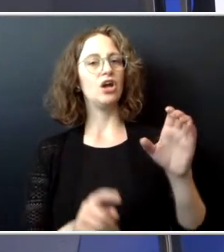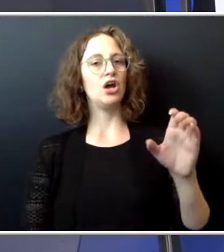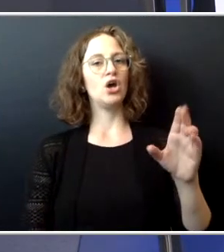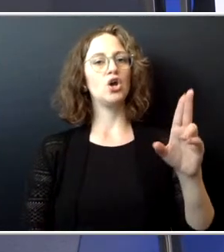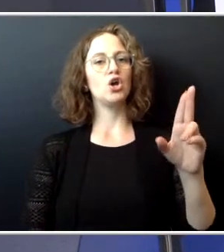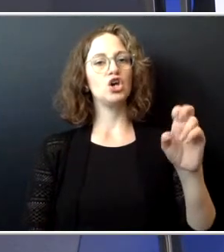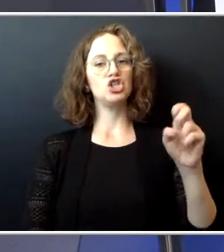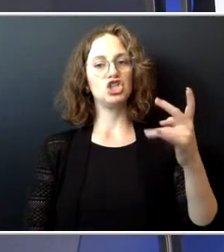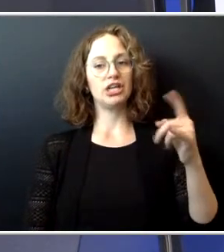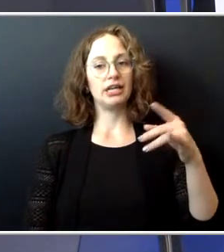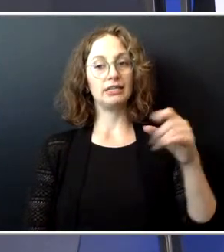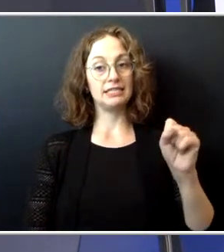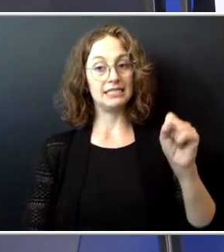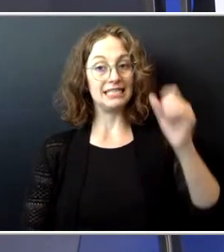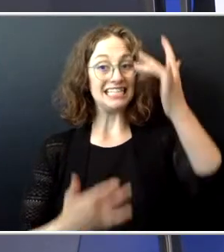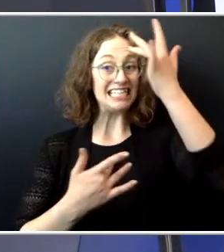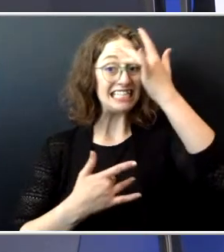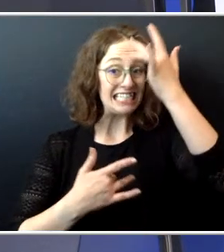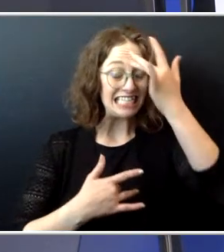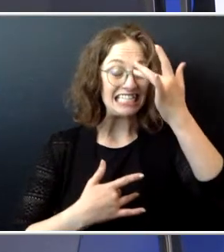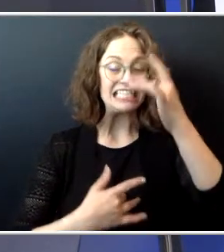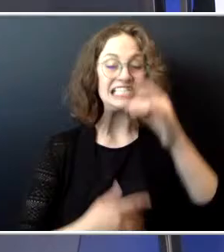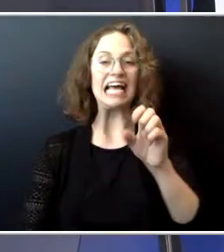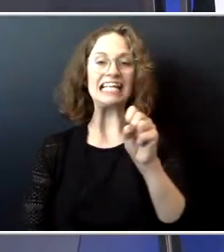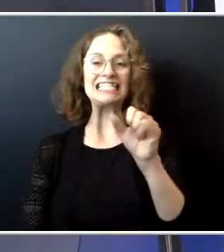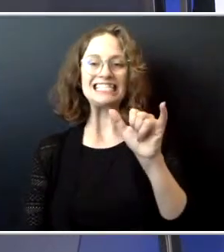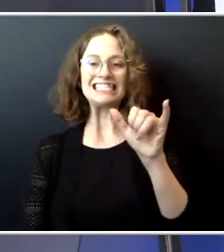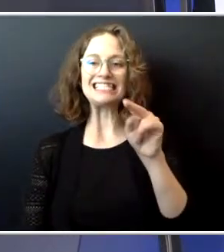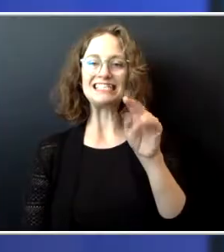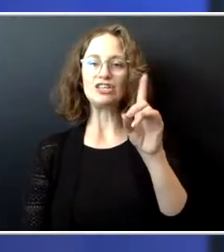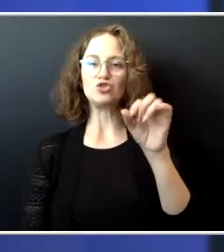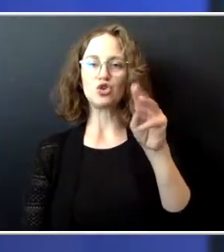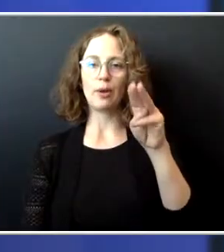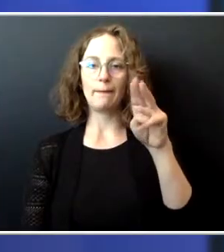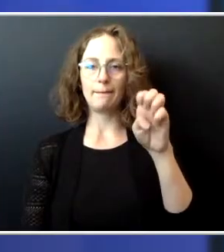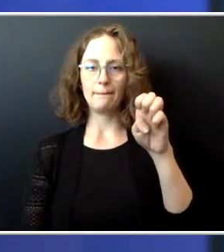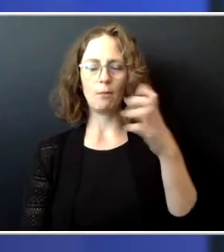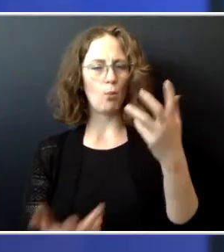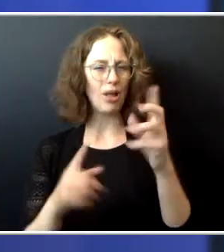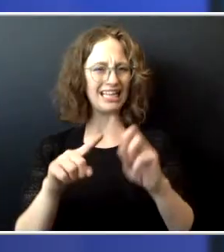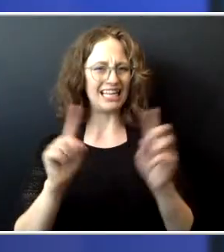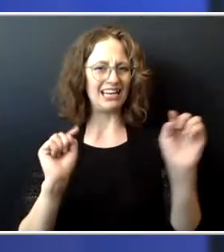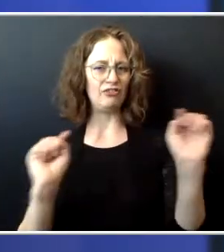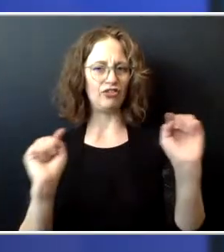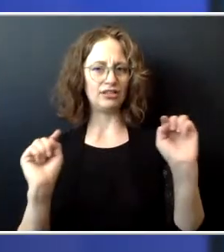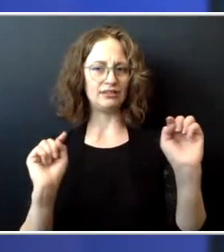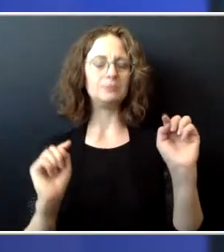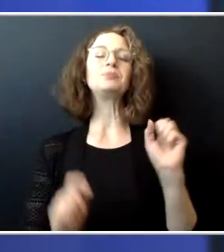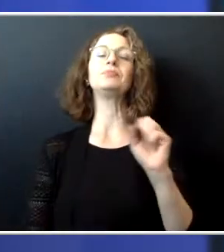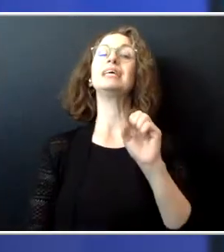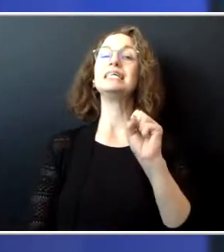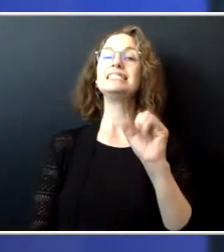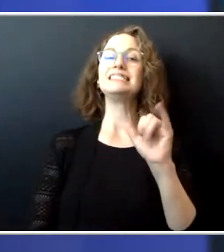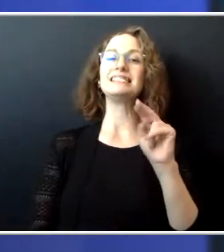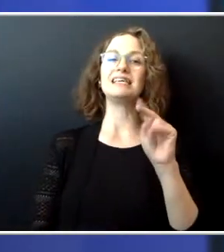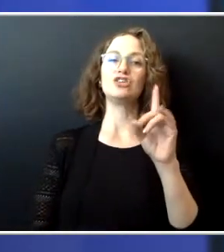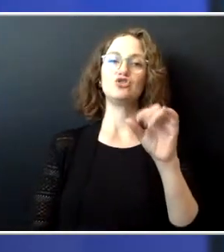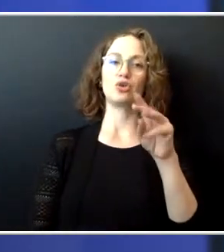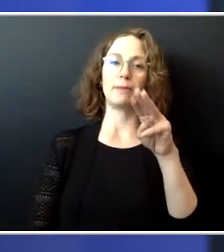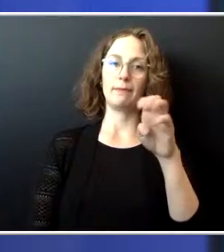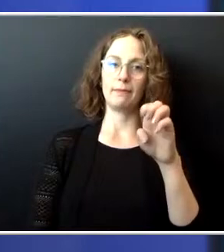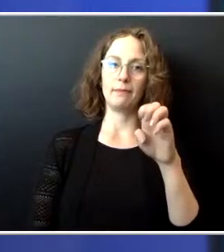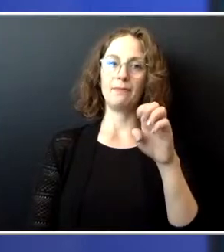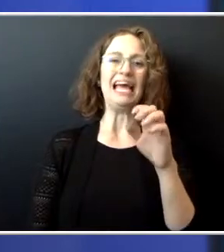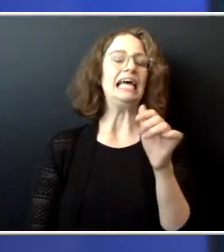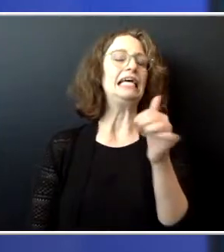Is it important to distinguish between the two? It's good to know that syndrome is, anything that causes excess